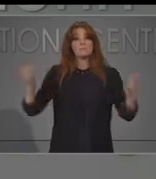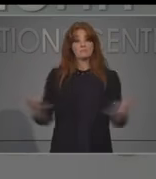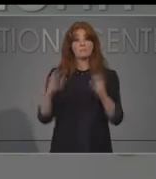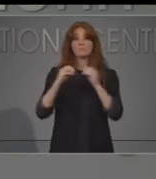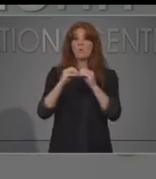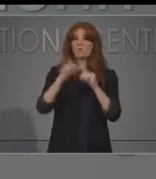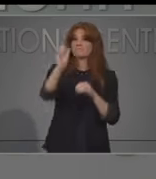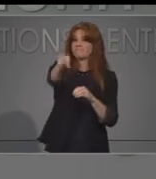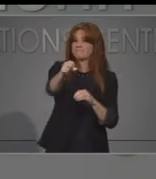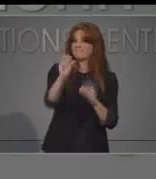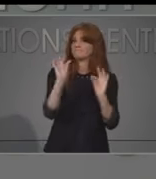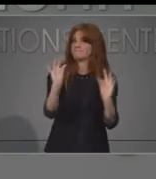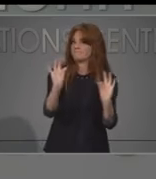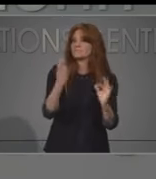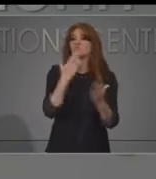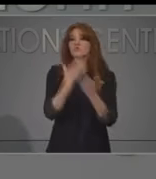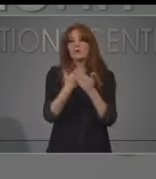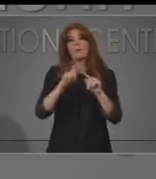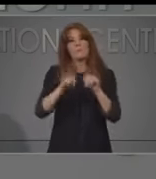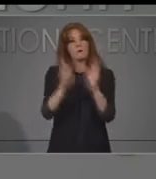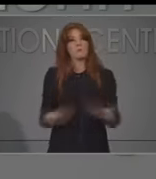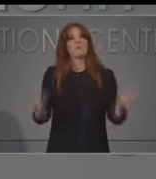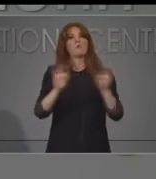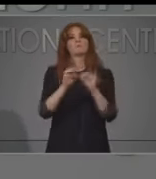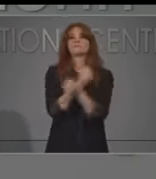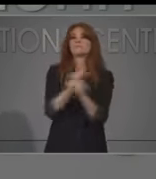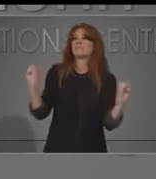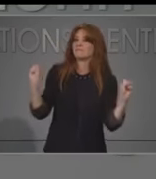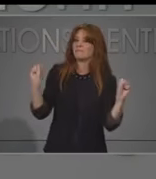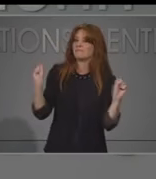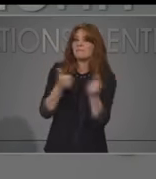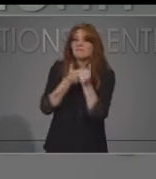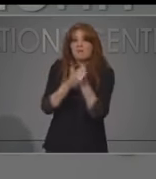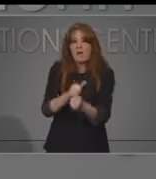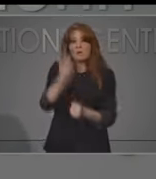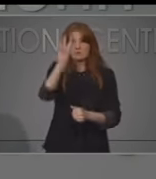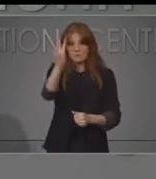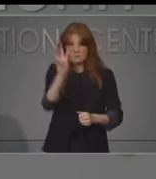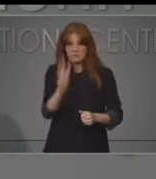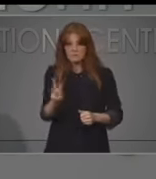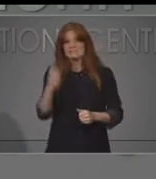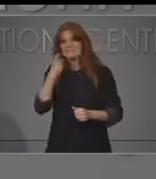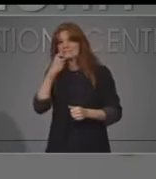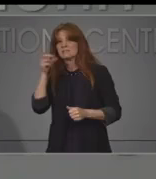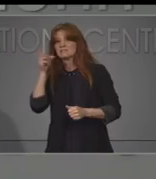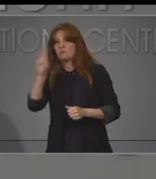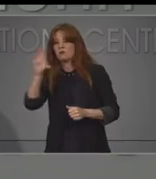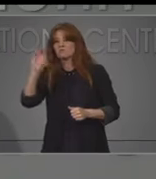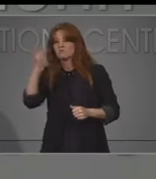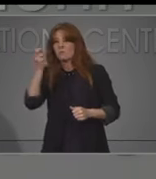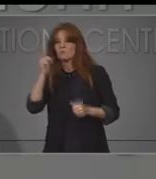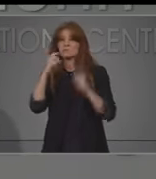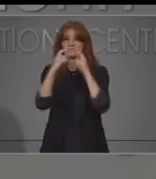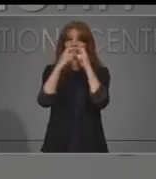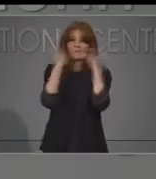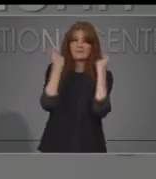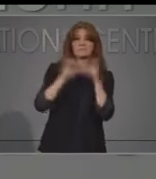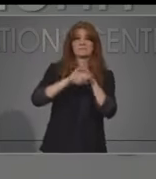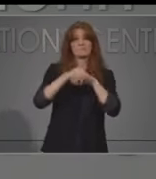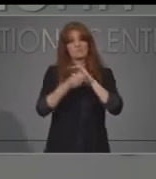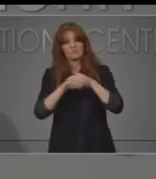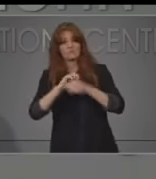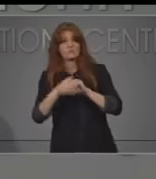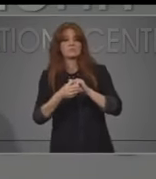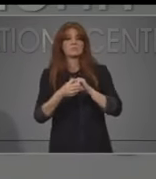good, but it must be done safely and following the 3 W's, as Dr. Chowan says. Wear a face covering, wash your